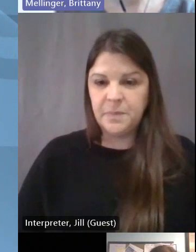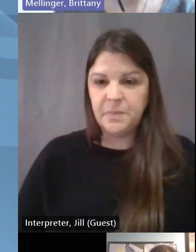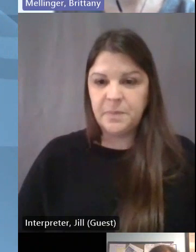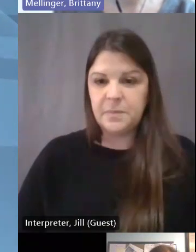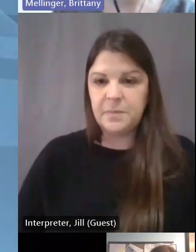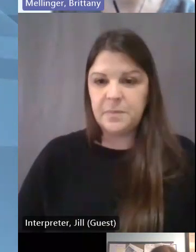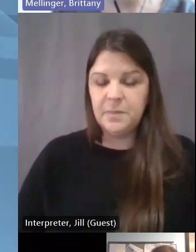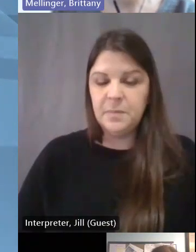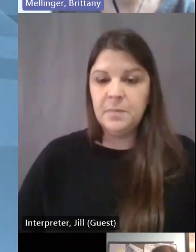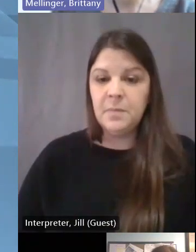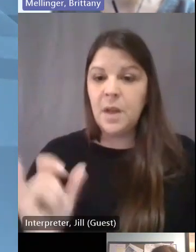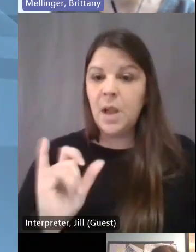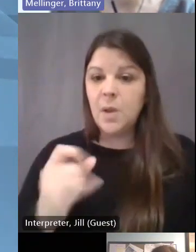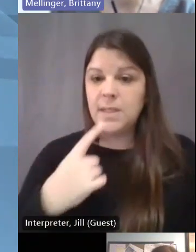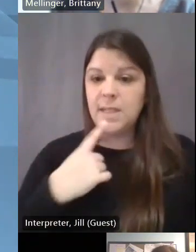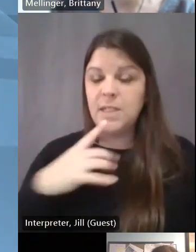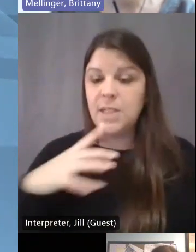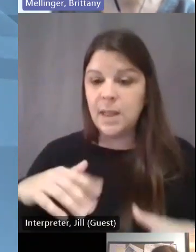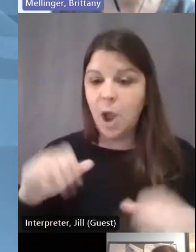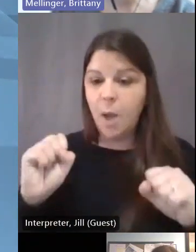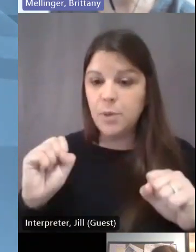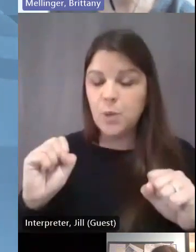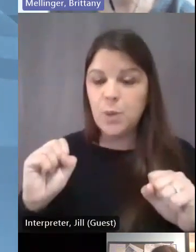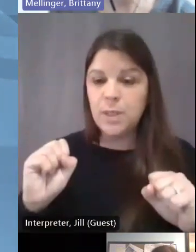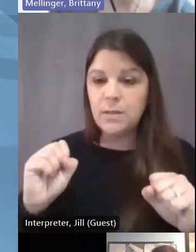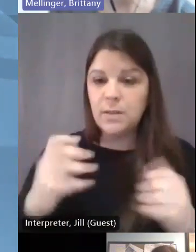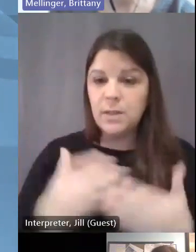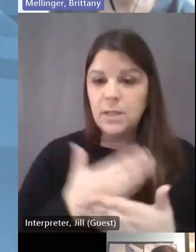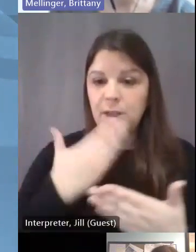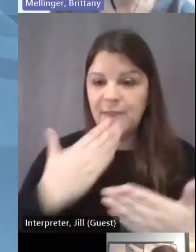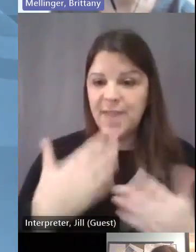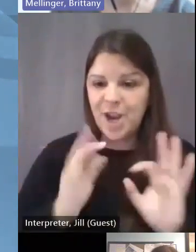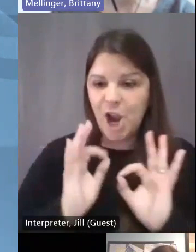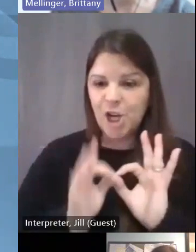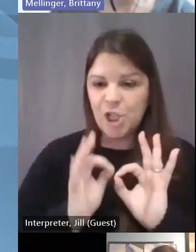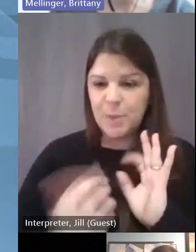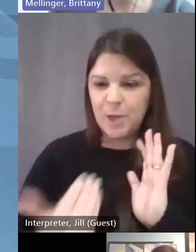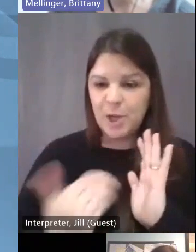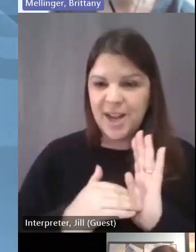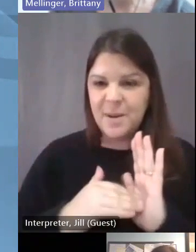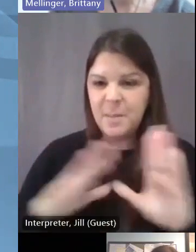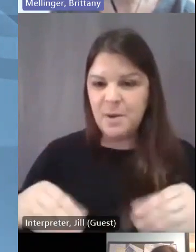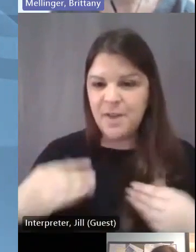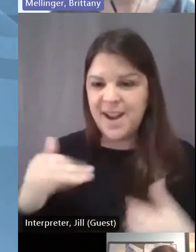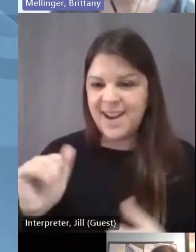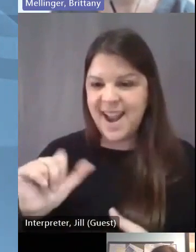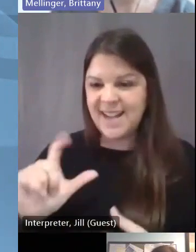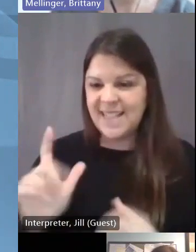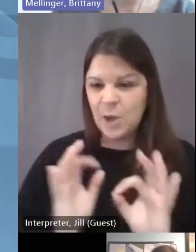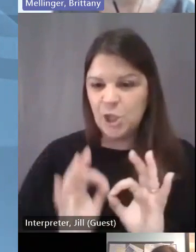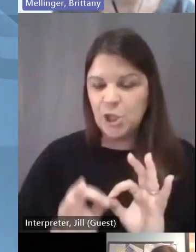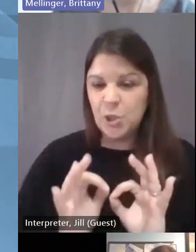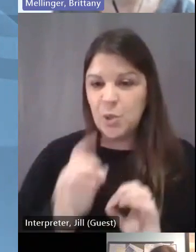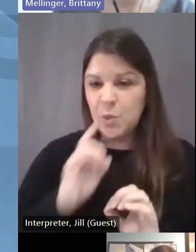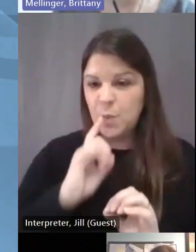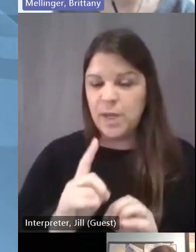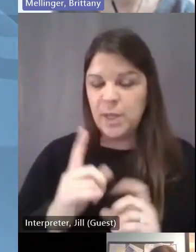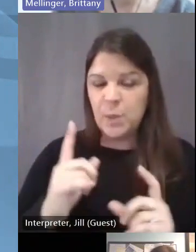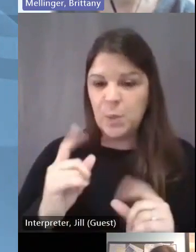I'd also like to take the opportunity to thank our interpreter again for providing ISL interpretation. We really